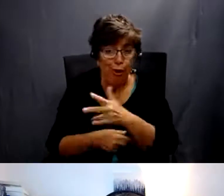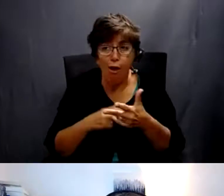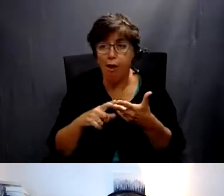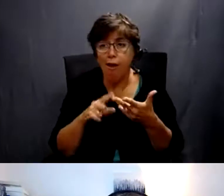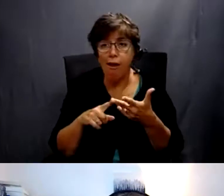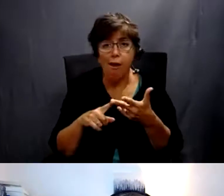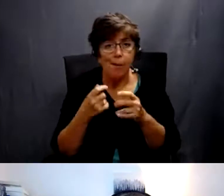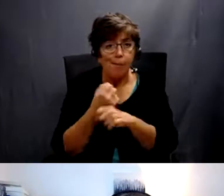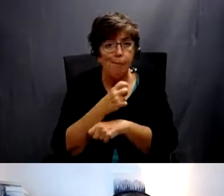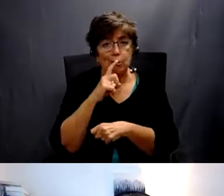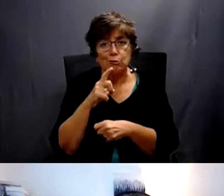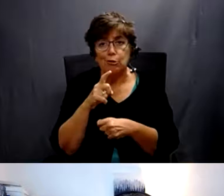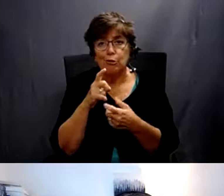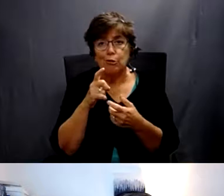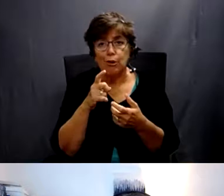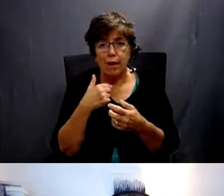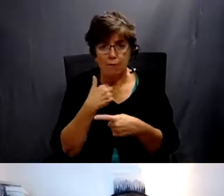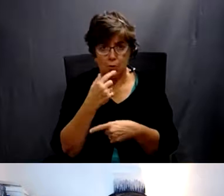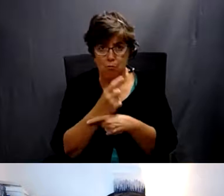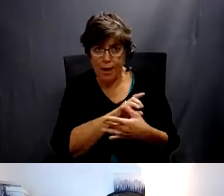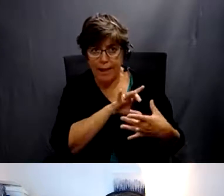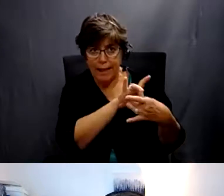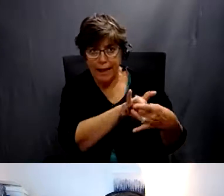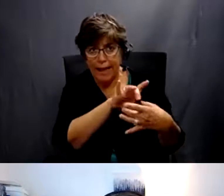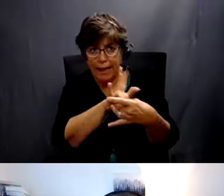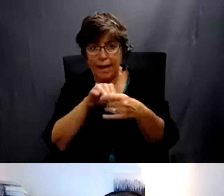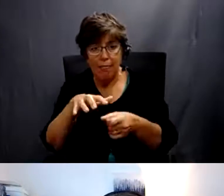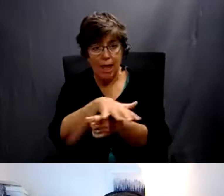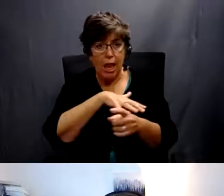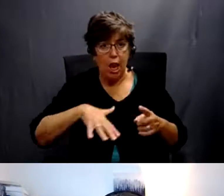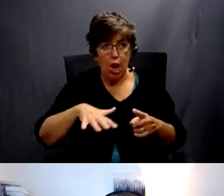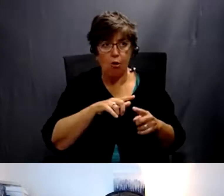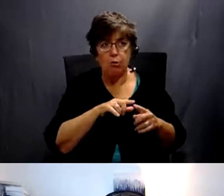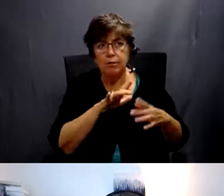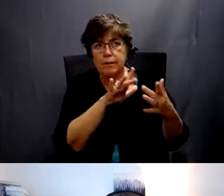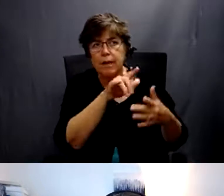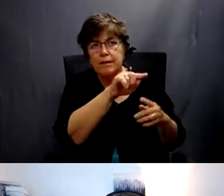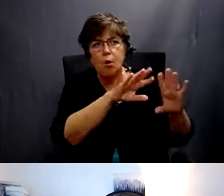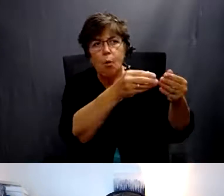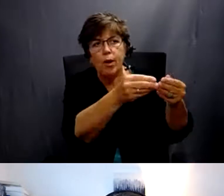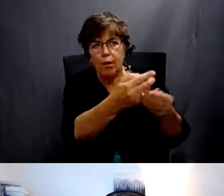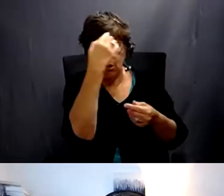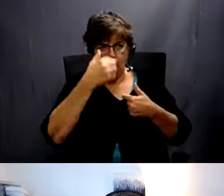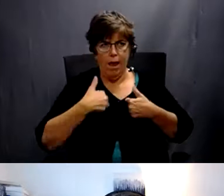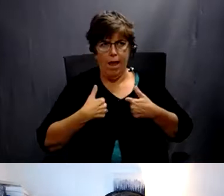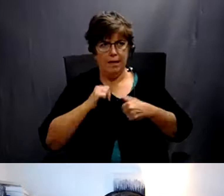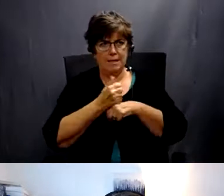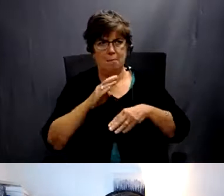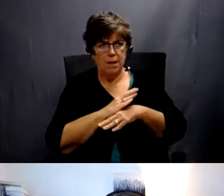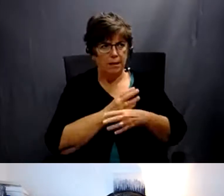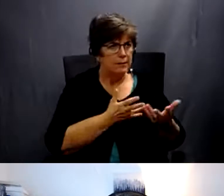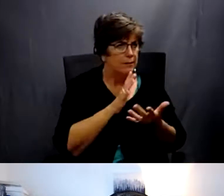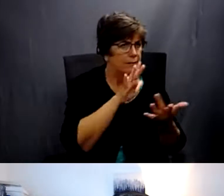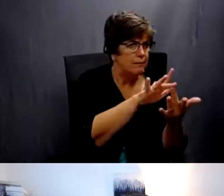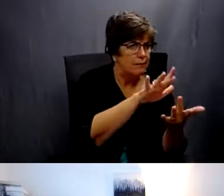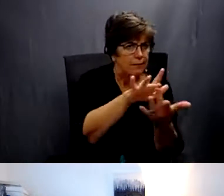making sure that you get connected in your area with different organizations, as well as having